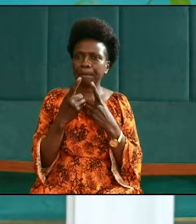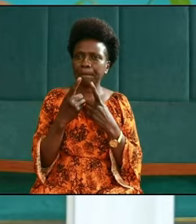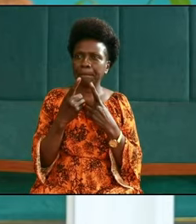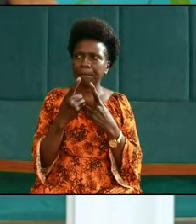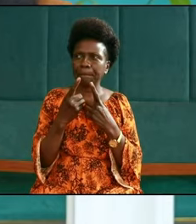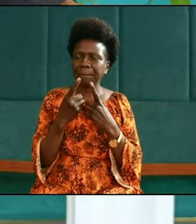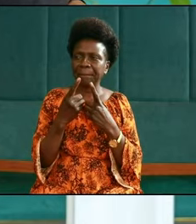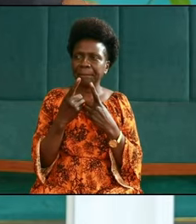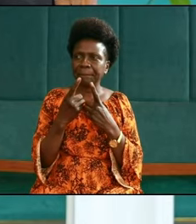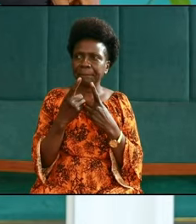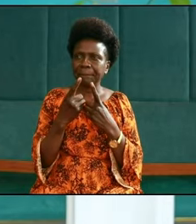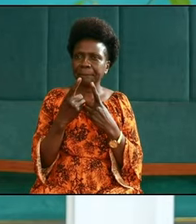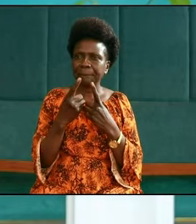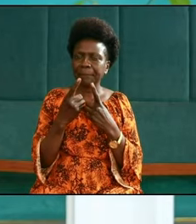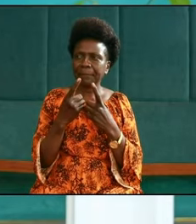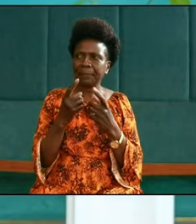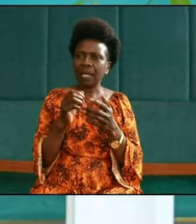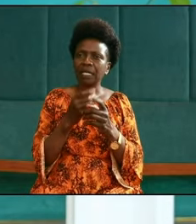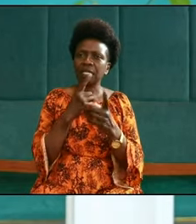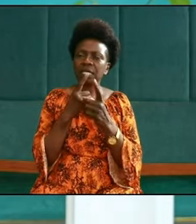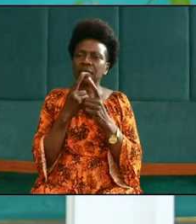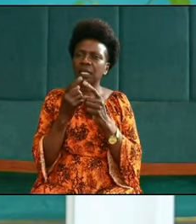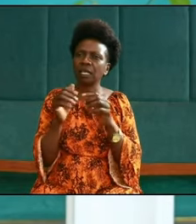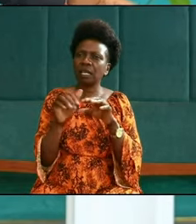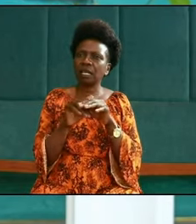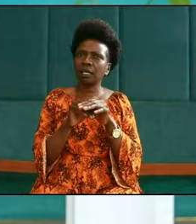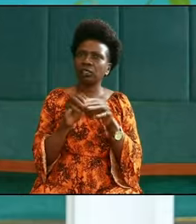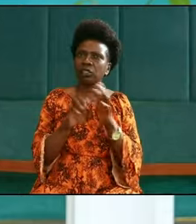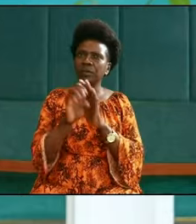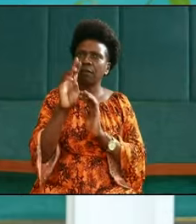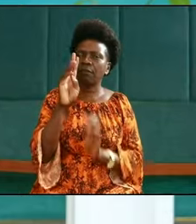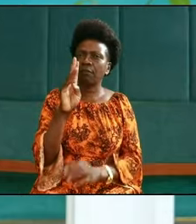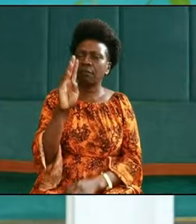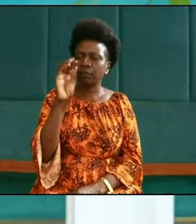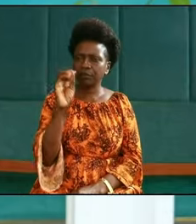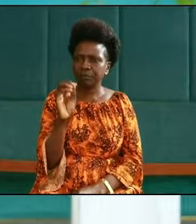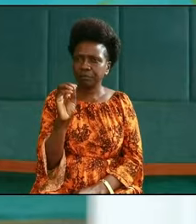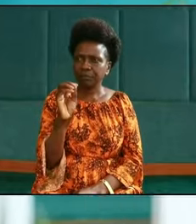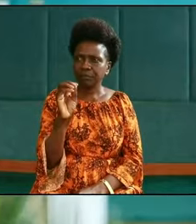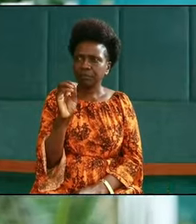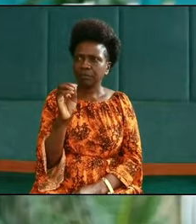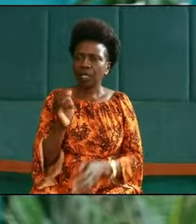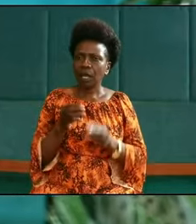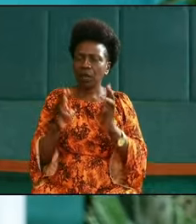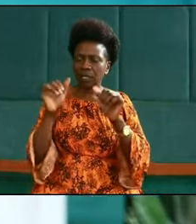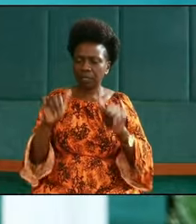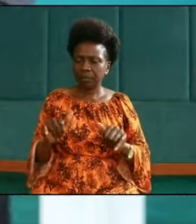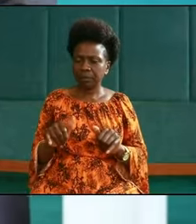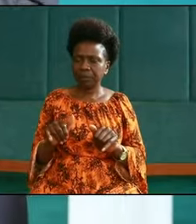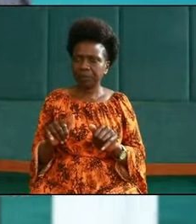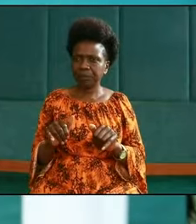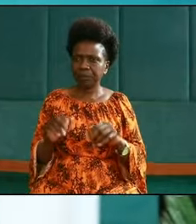up. And it said in chapter 40, a highway shall be made,